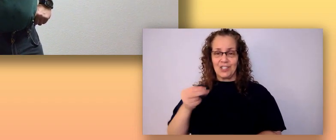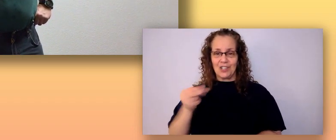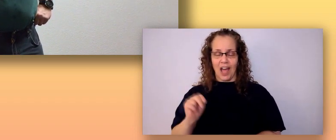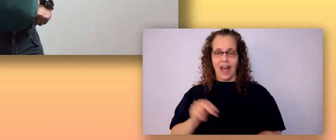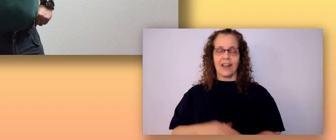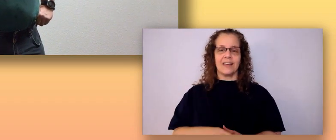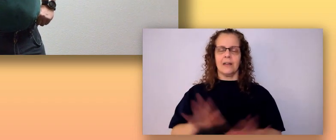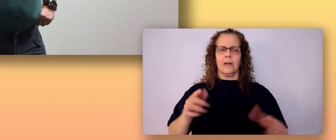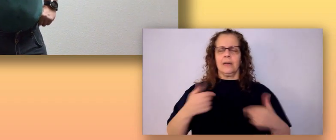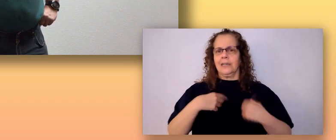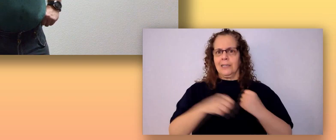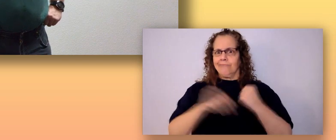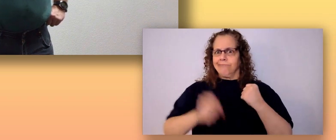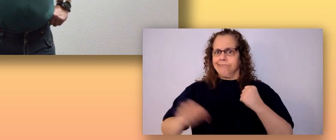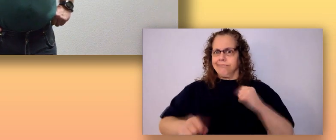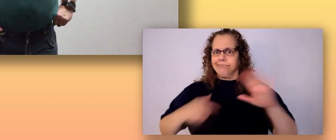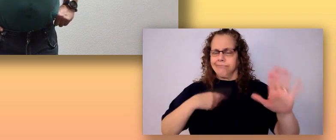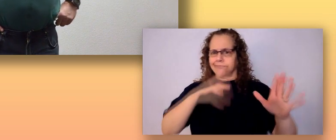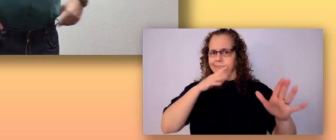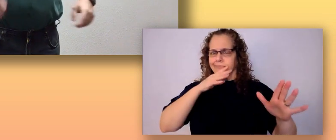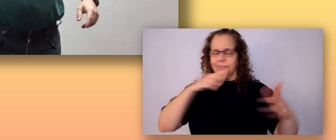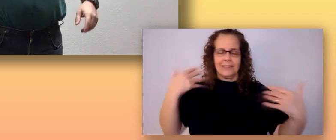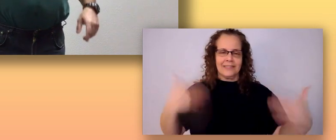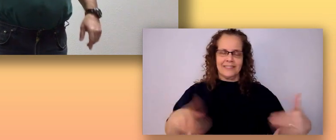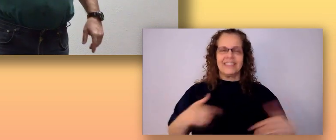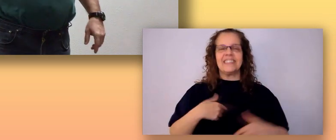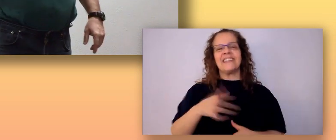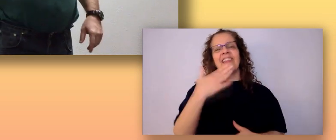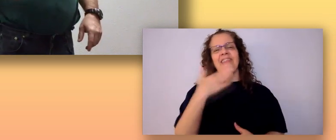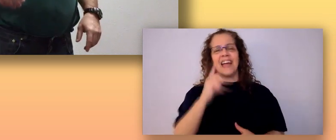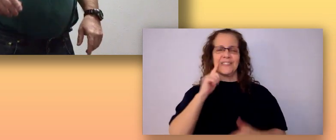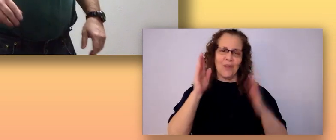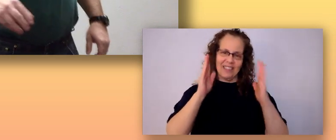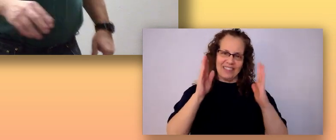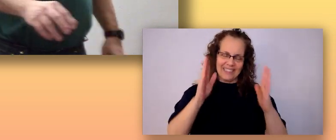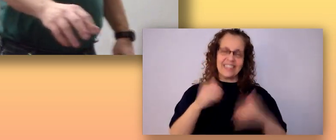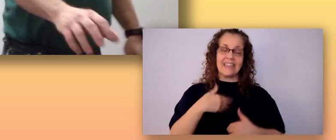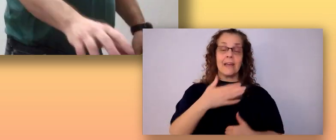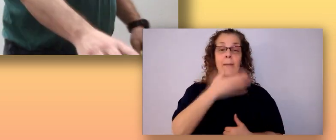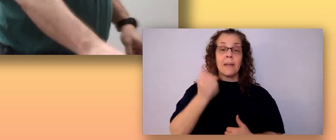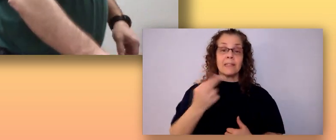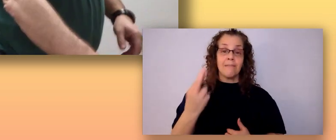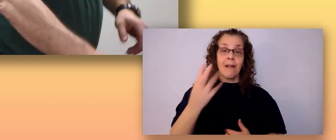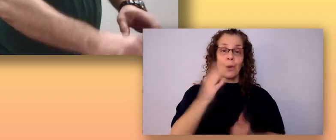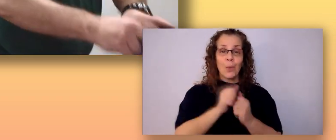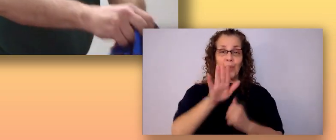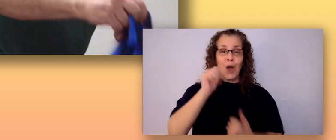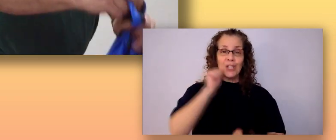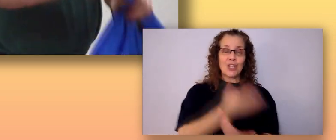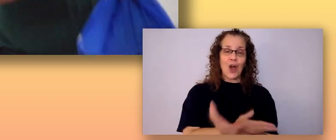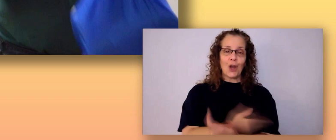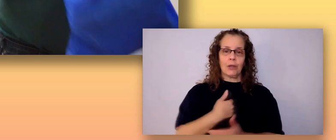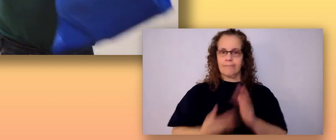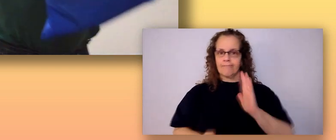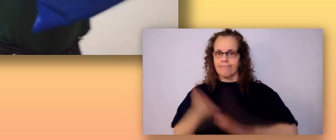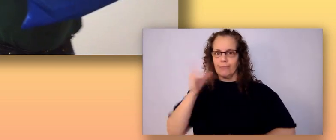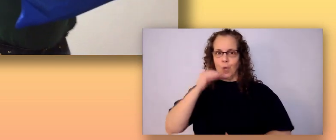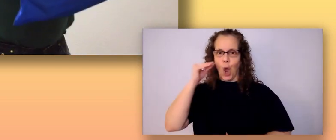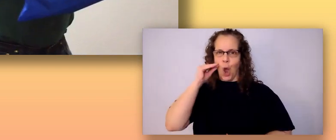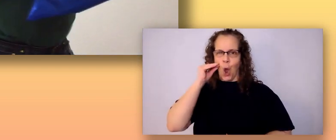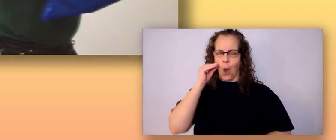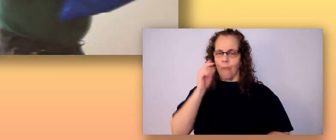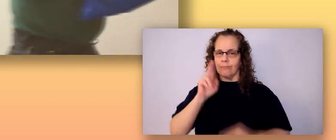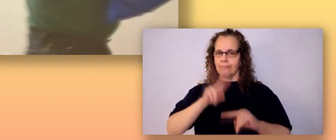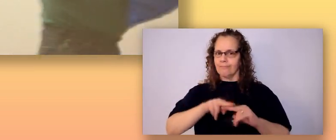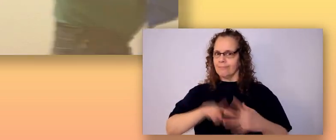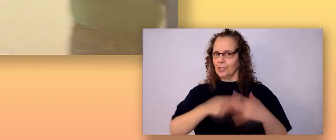guess I've talked your ear off long enough. Thanks for listening, and best of luck with your daughter. I should get home and get this